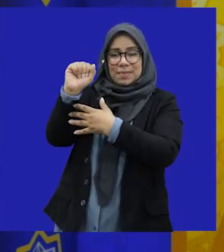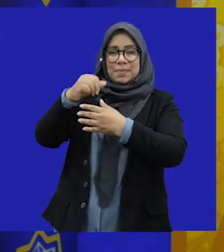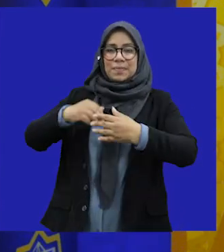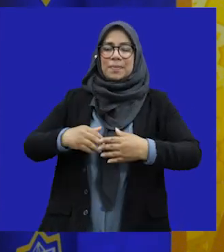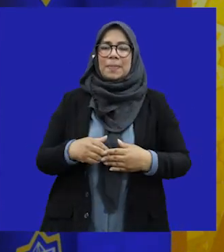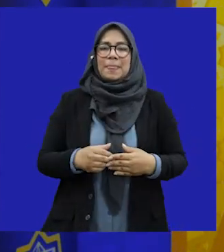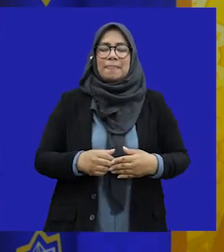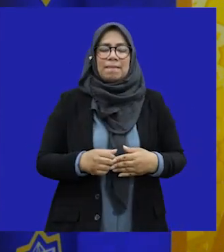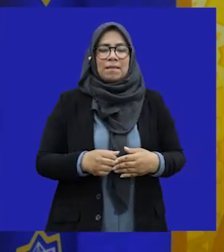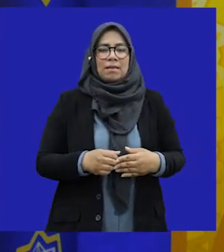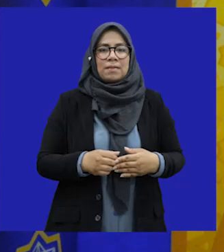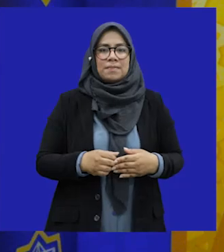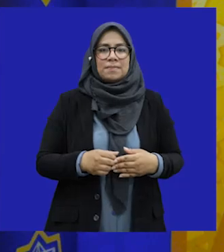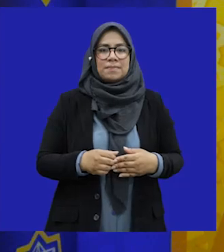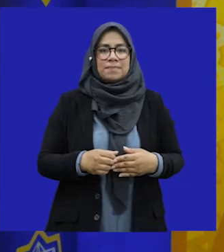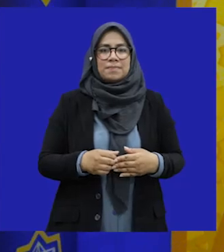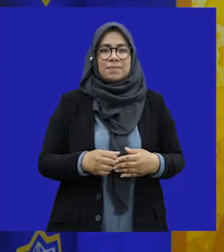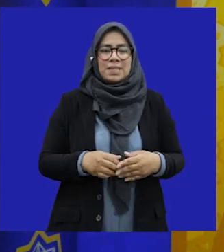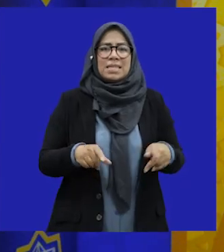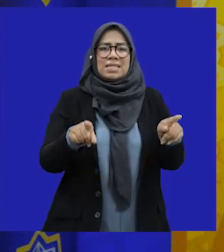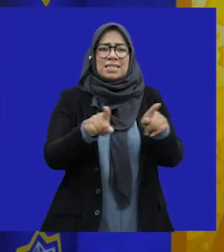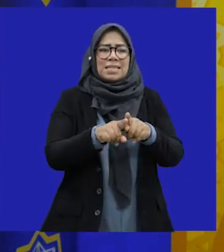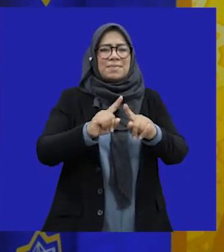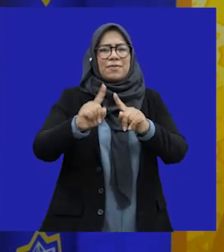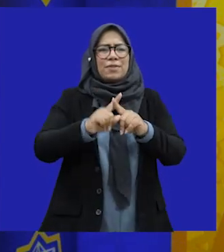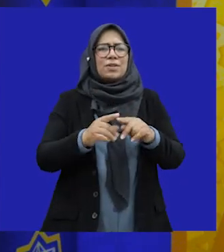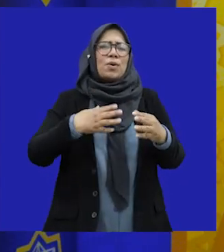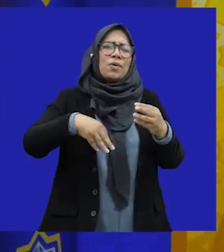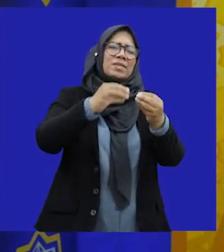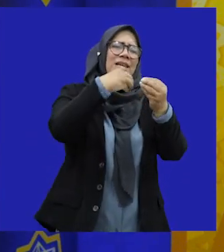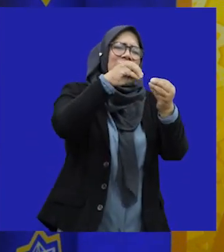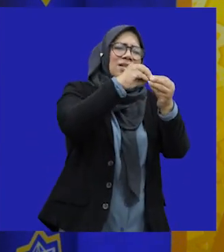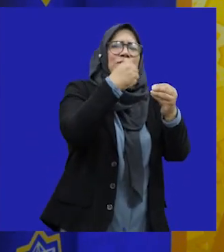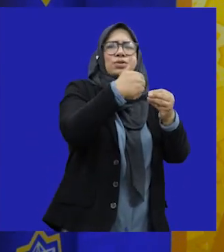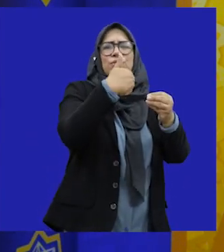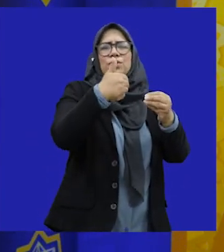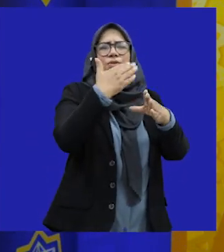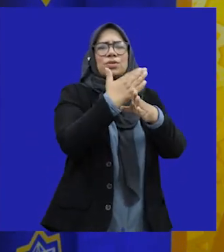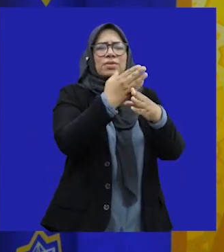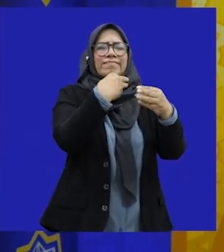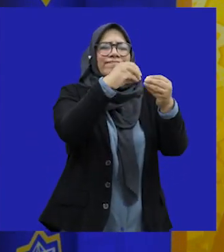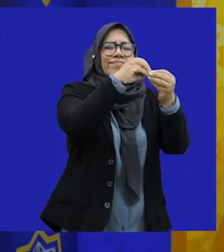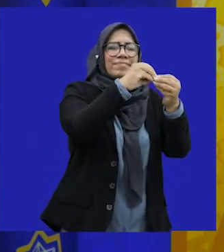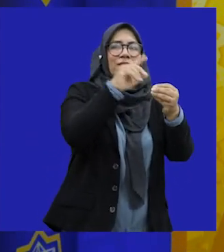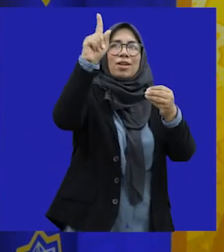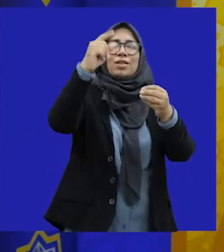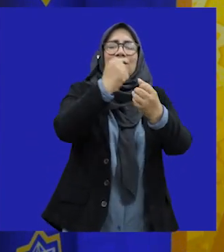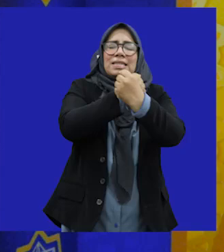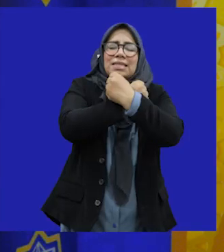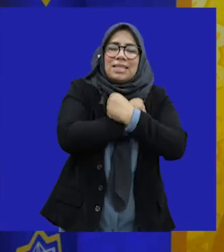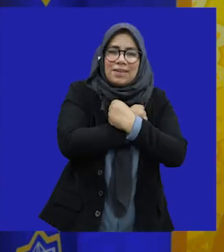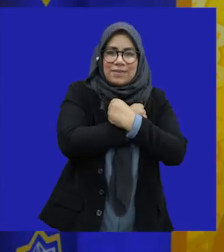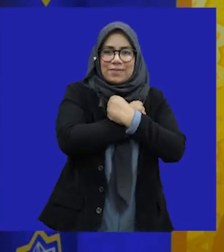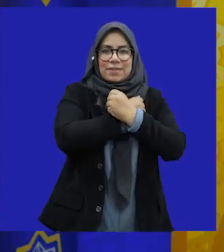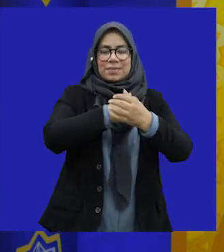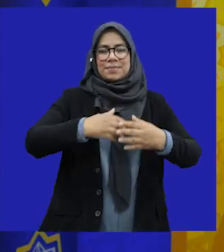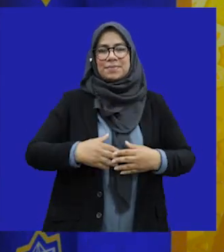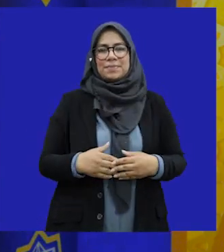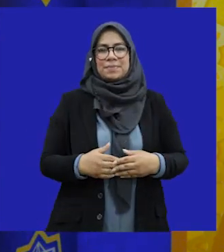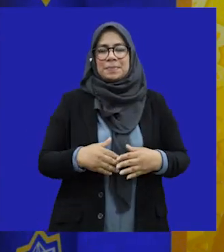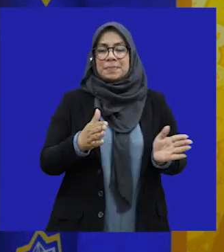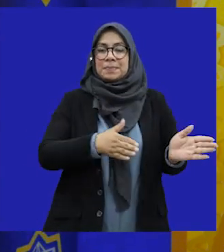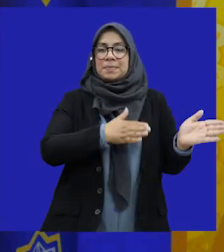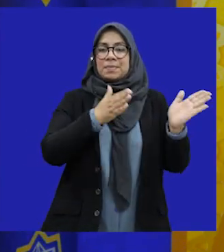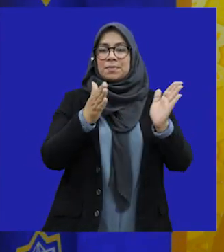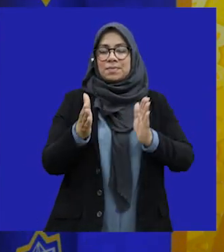prayers or actions or acts of deed that you do without any reward. Now let's